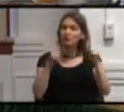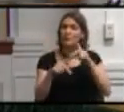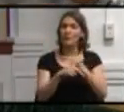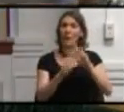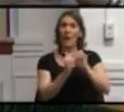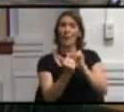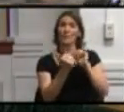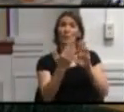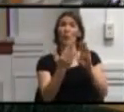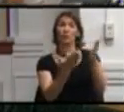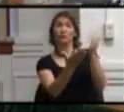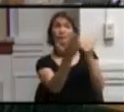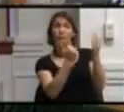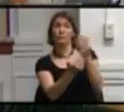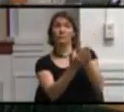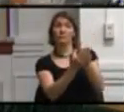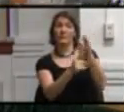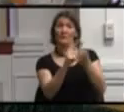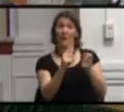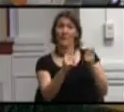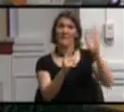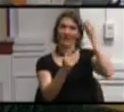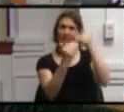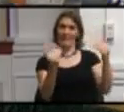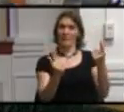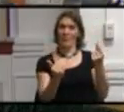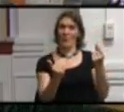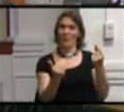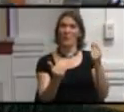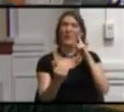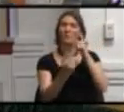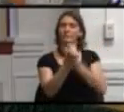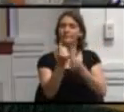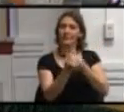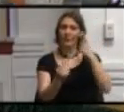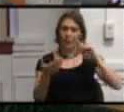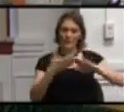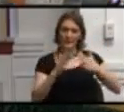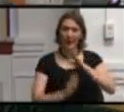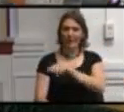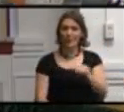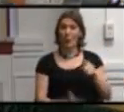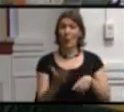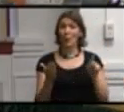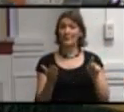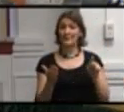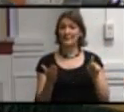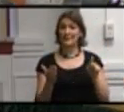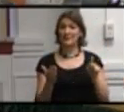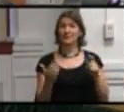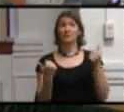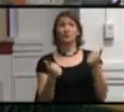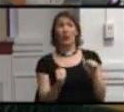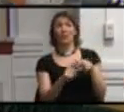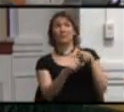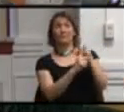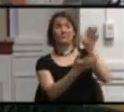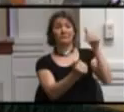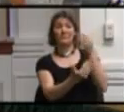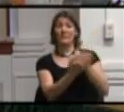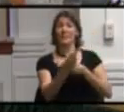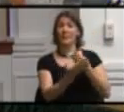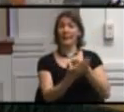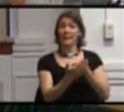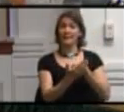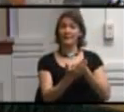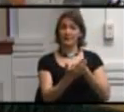in on the town's interests and to advocate for the town's interests with respect to both